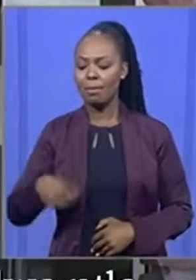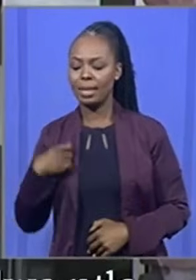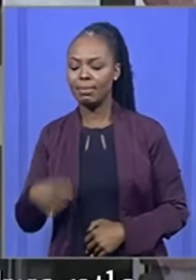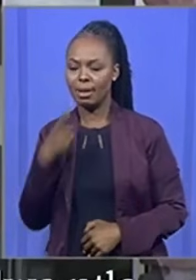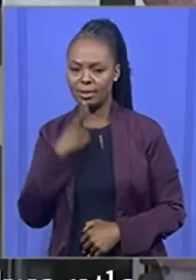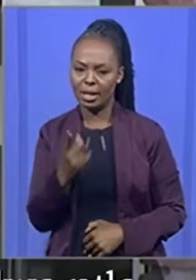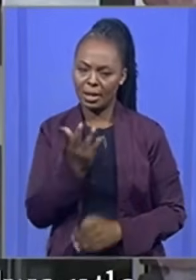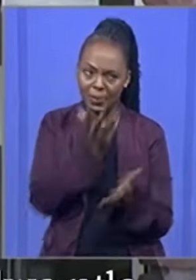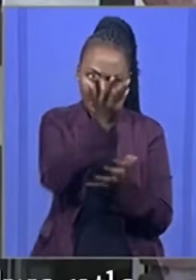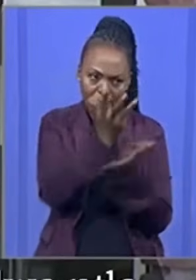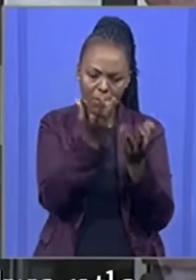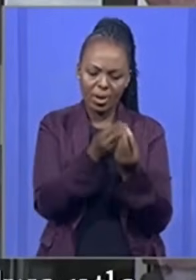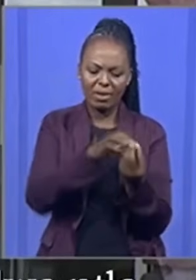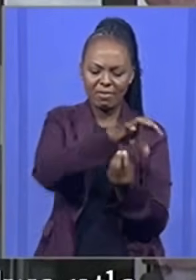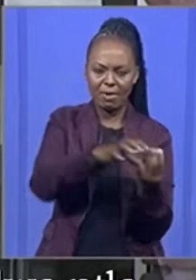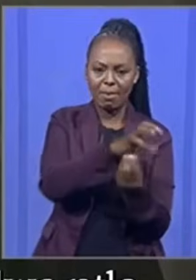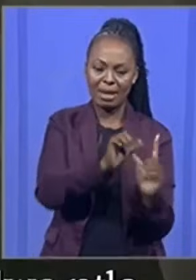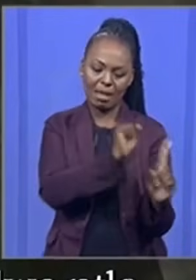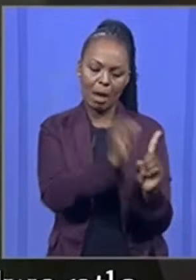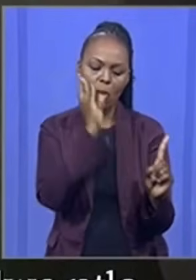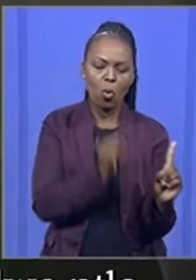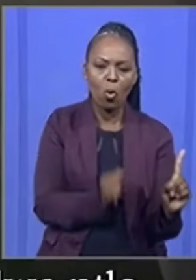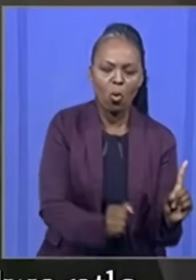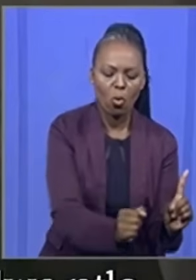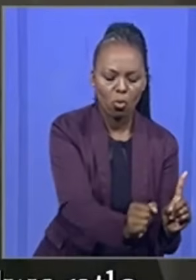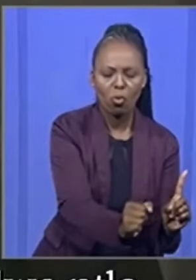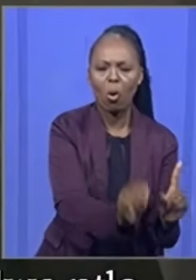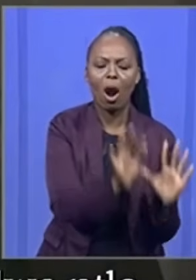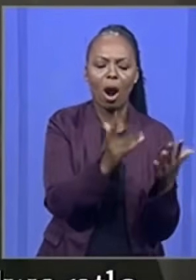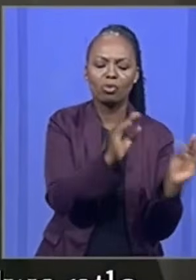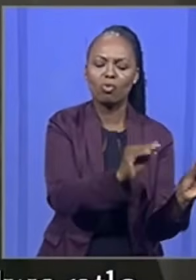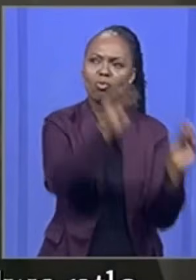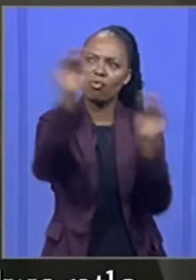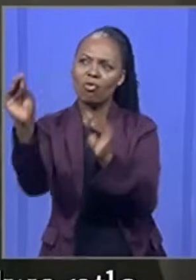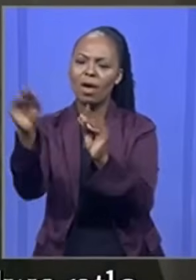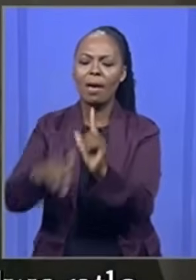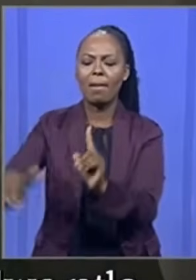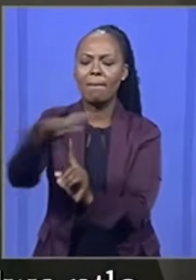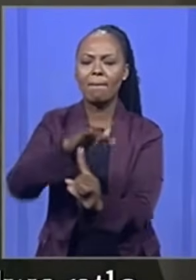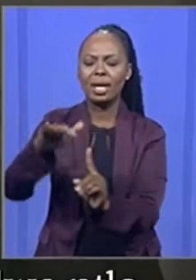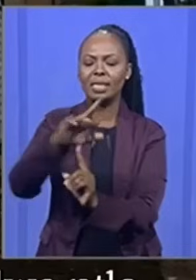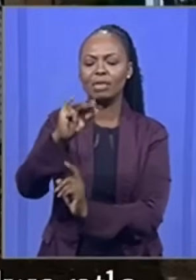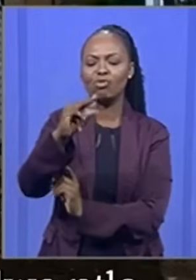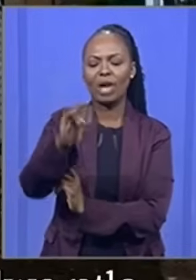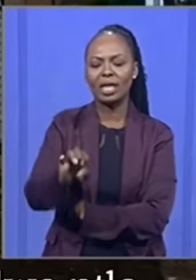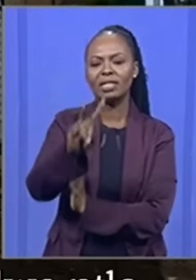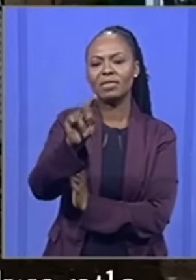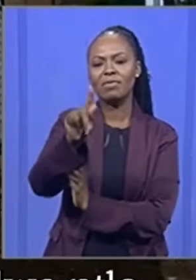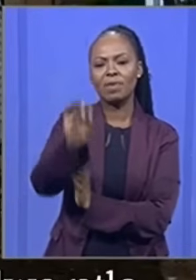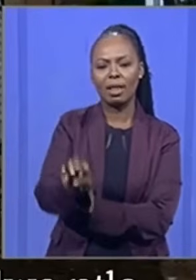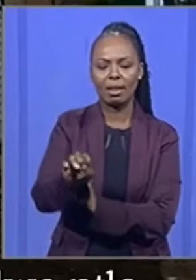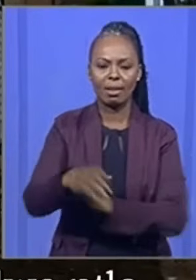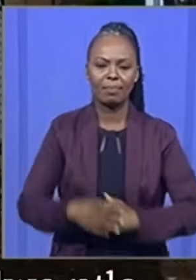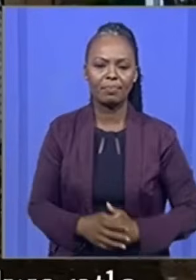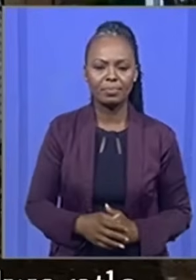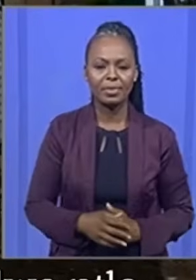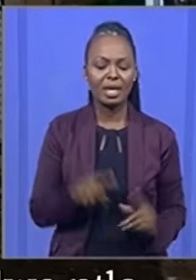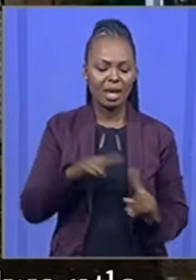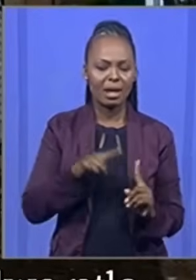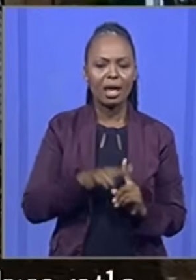tla buisana le ba lelapa la ga Potgieter ka maano a go mo fudisetsa kwa lefelong la Ranchville. Moamogedi yono wa madi